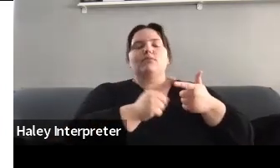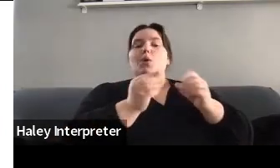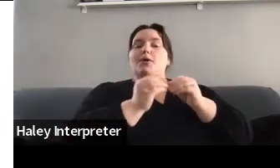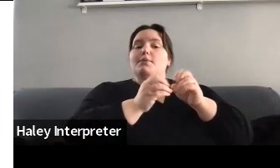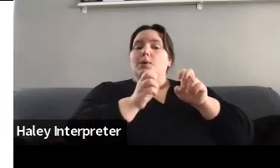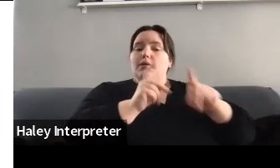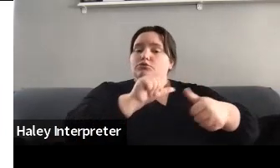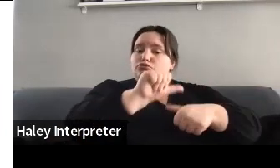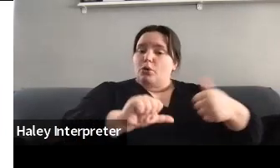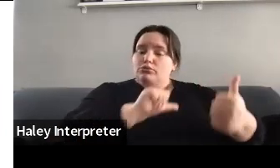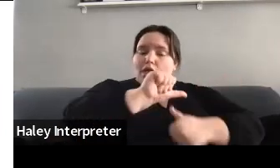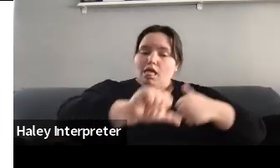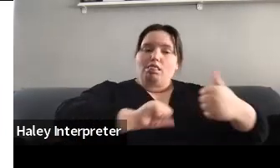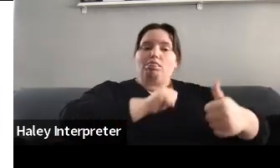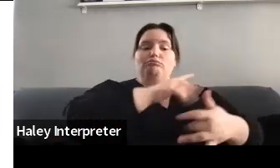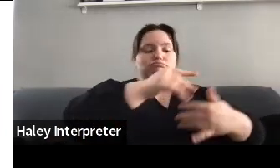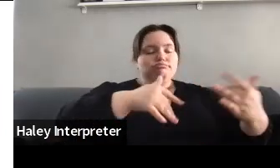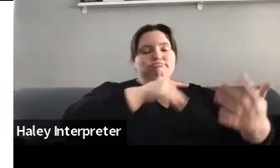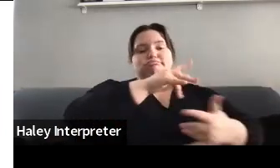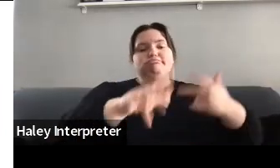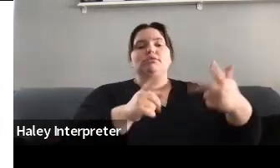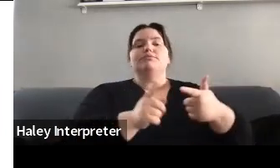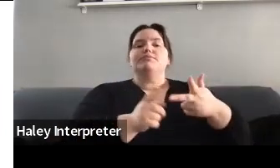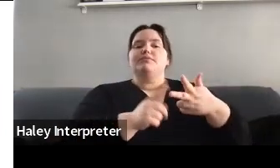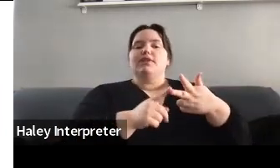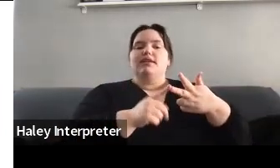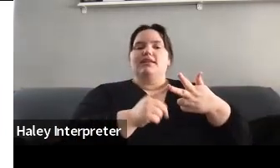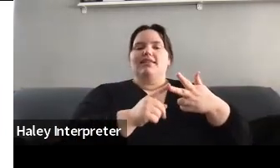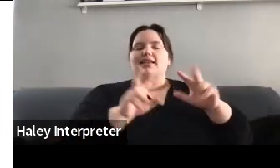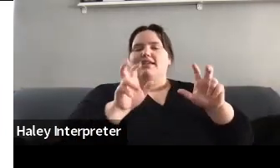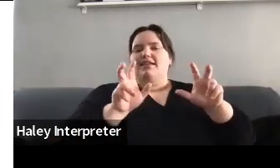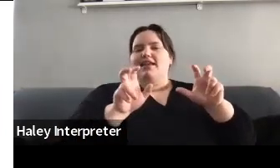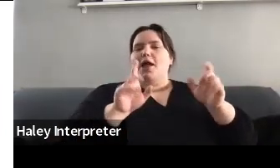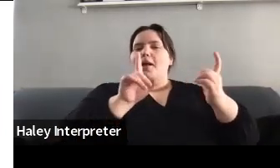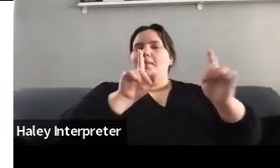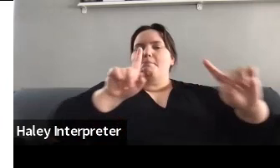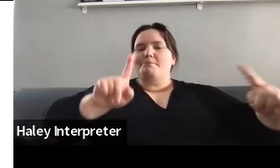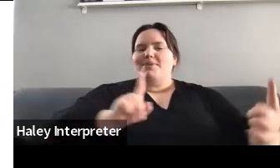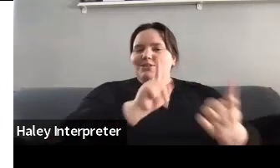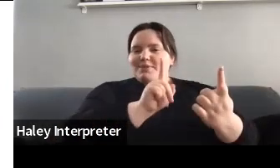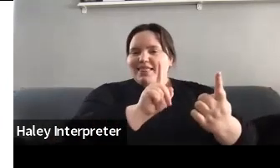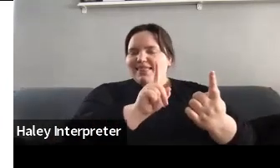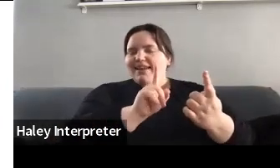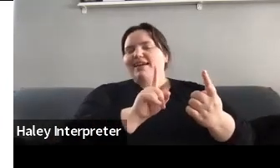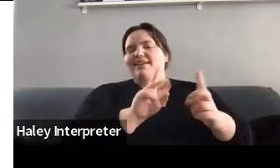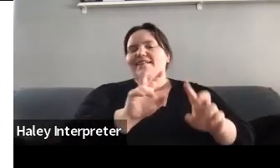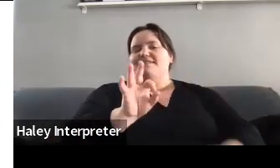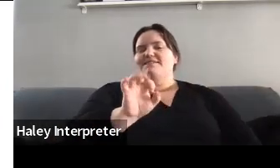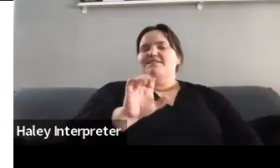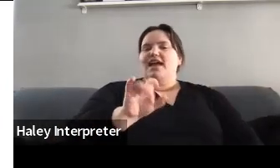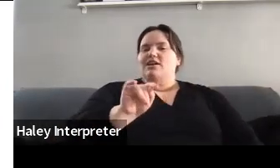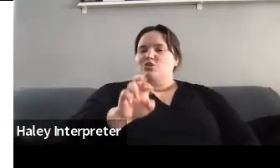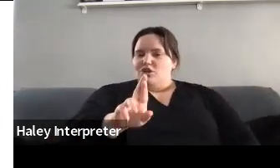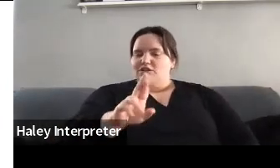for social interaction, the approachability factor. So this is something that I've experienced having a service